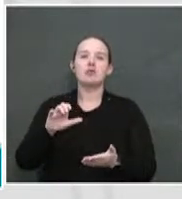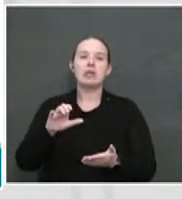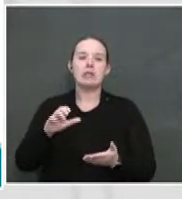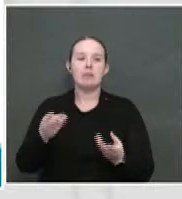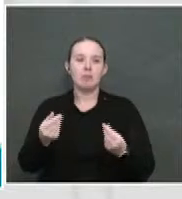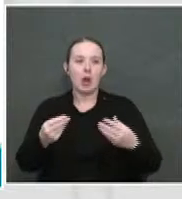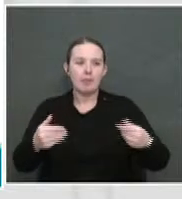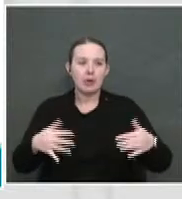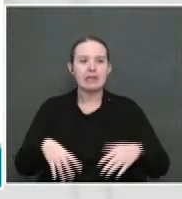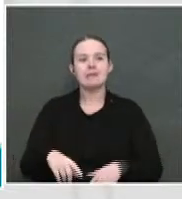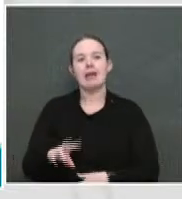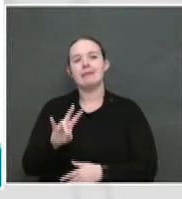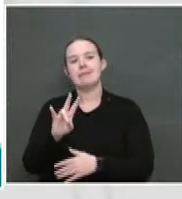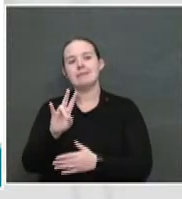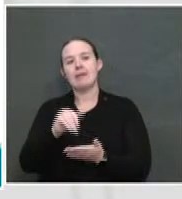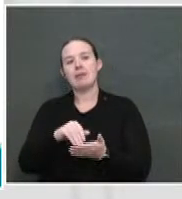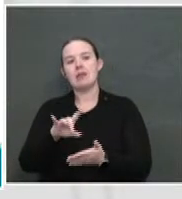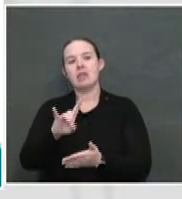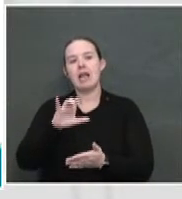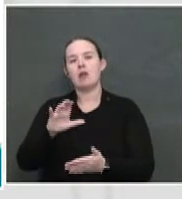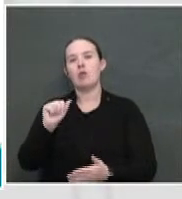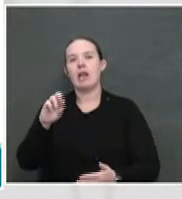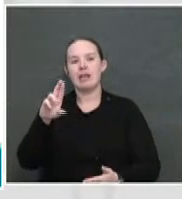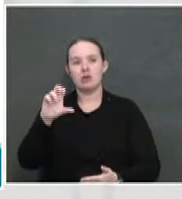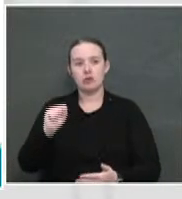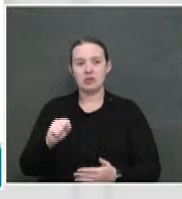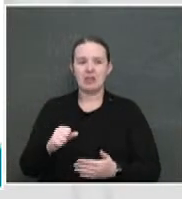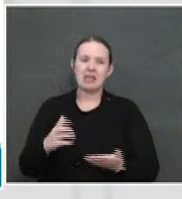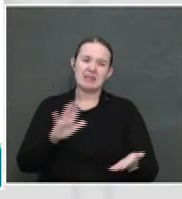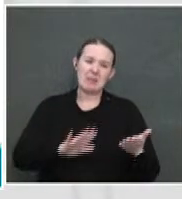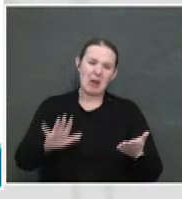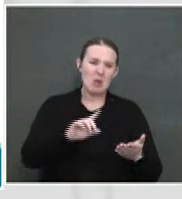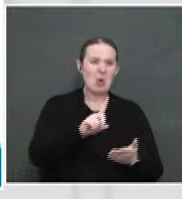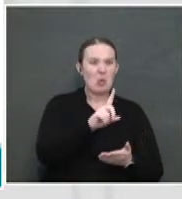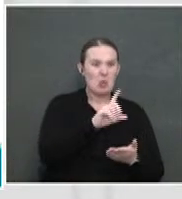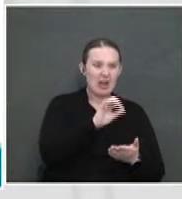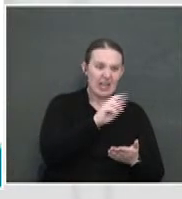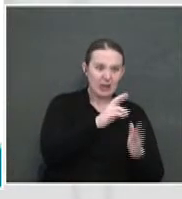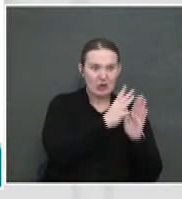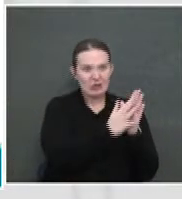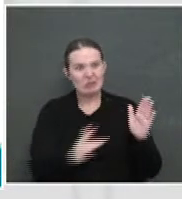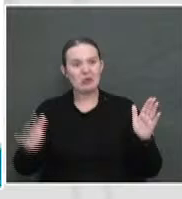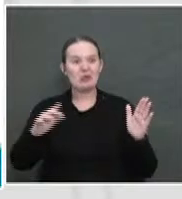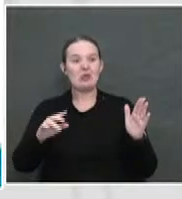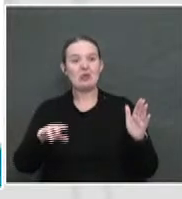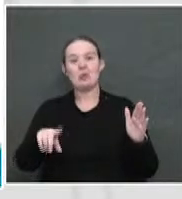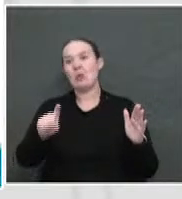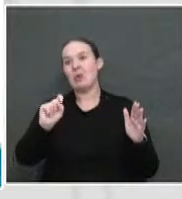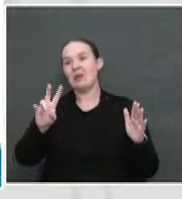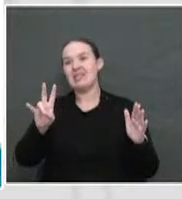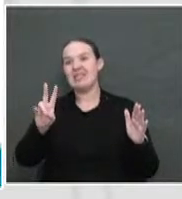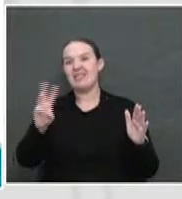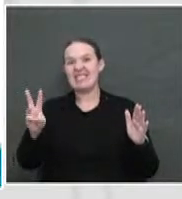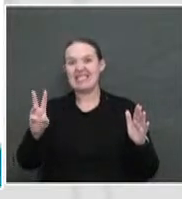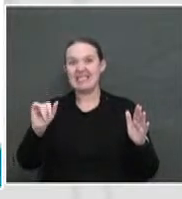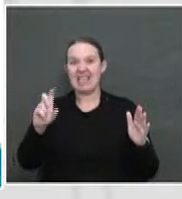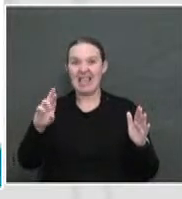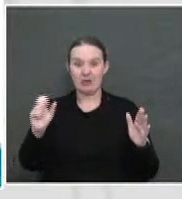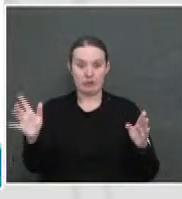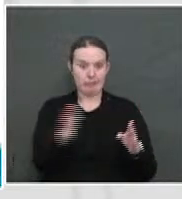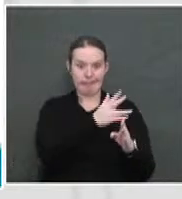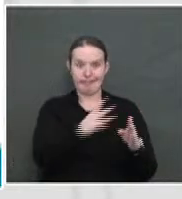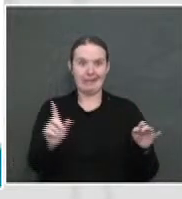acres of land. These plots range in size from less than 1 acre all the way to 176 acres.